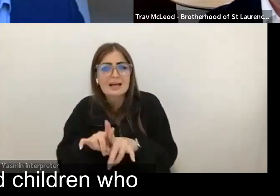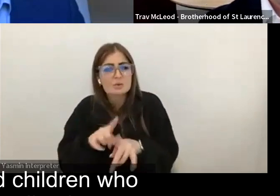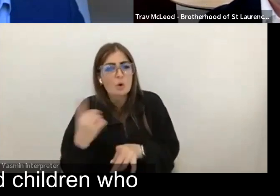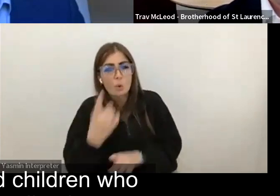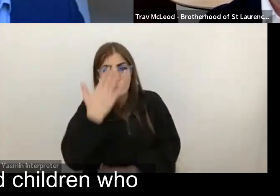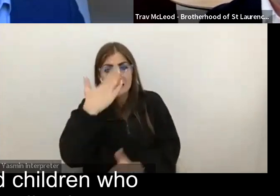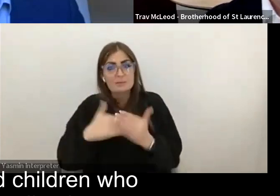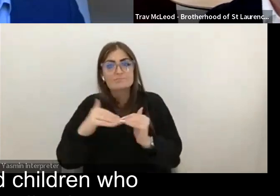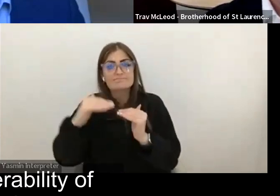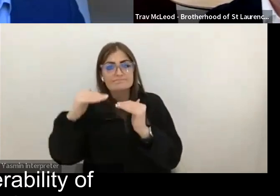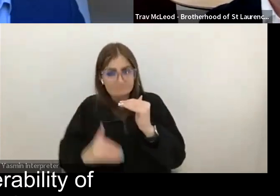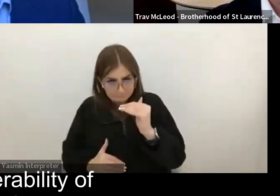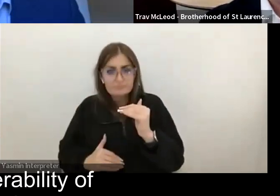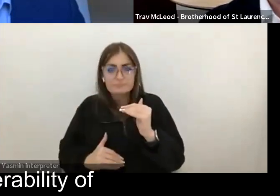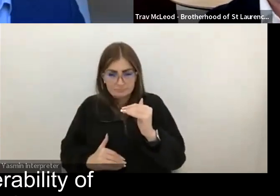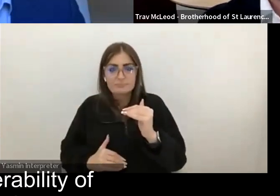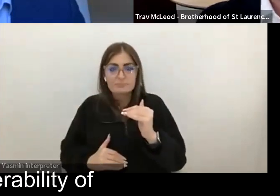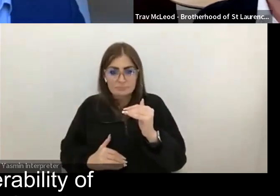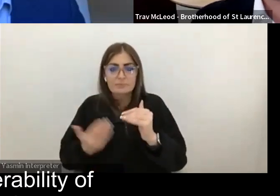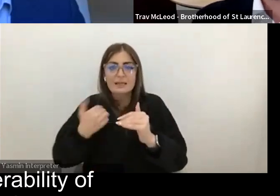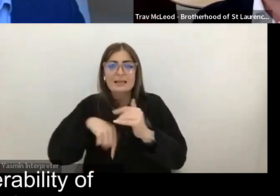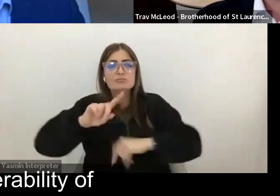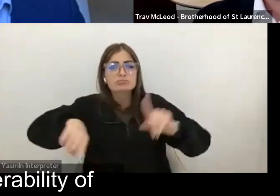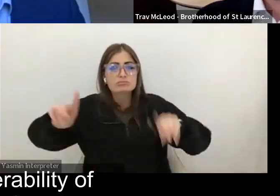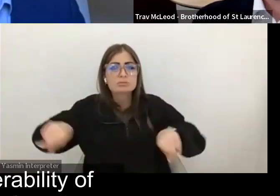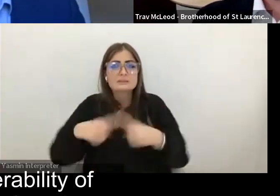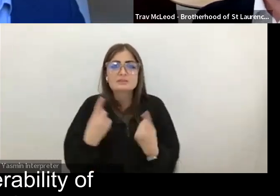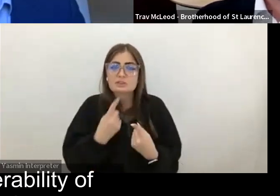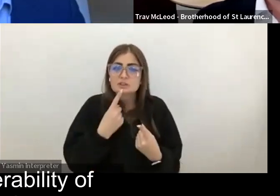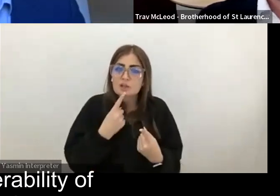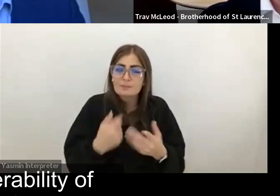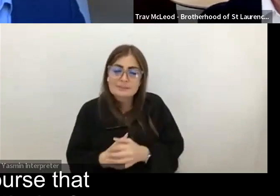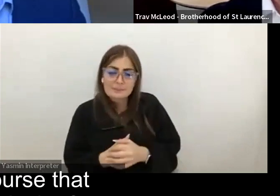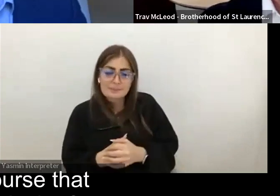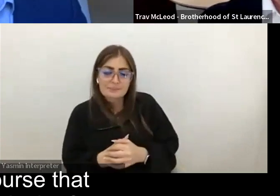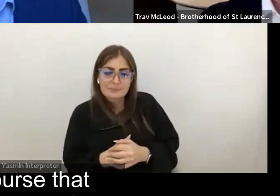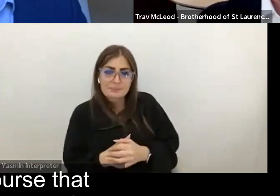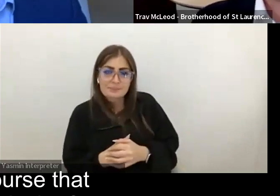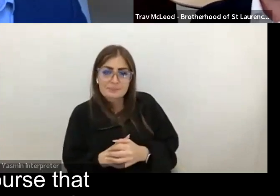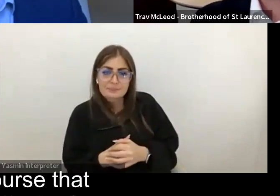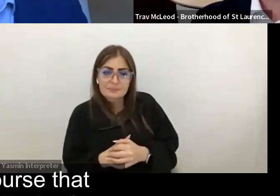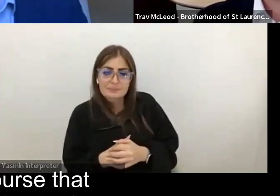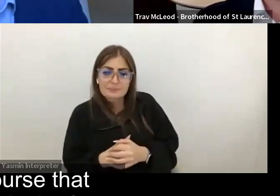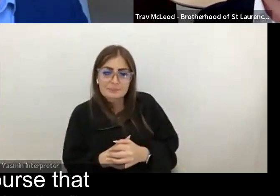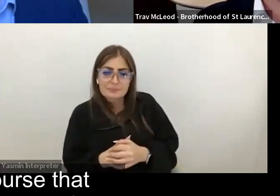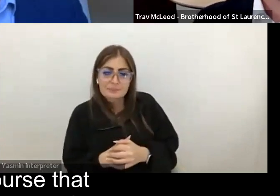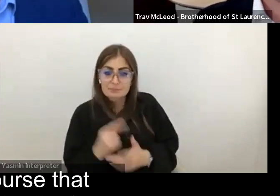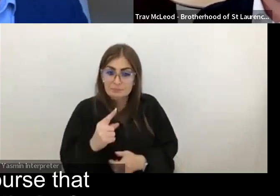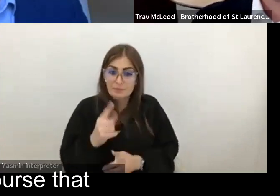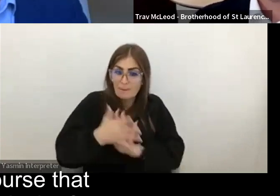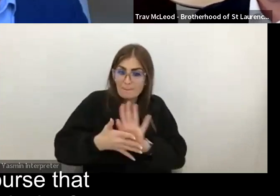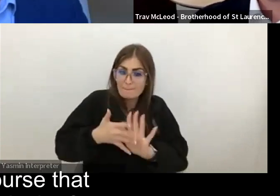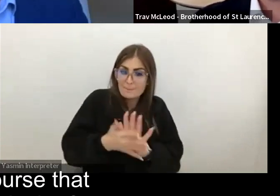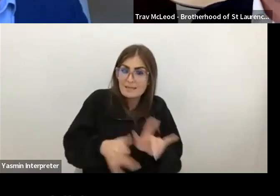experiencing disadvantage and vulnerability of various types. And of course, that means a